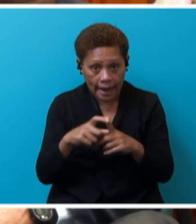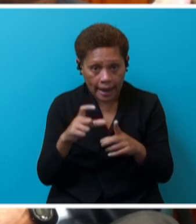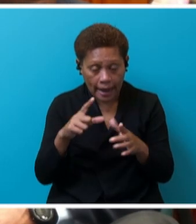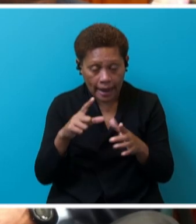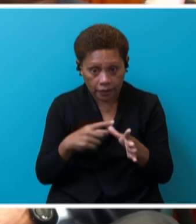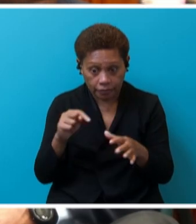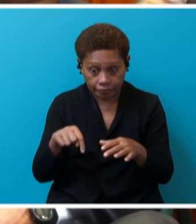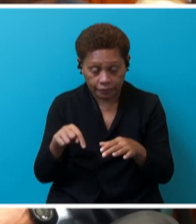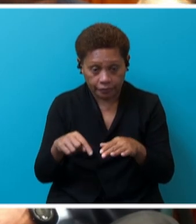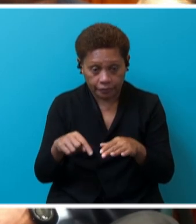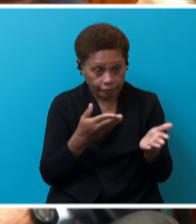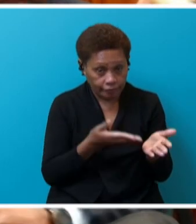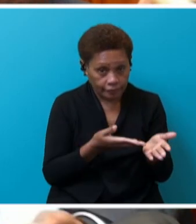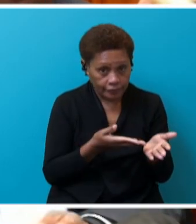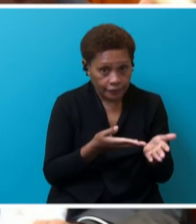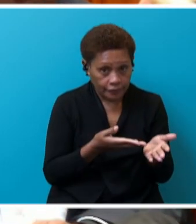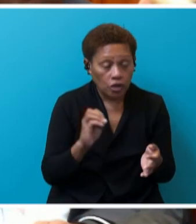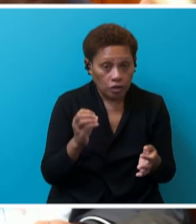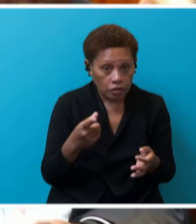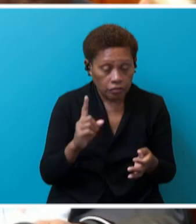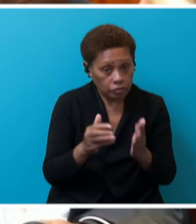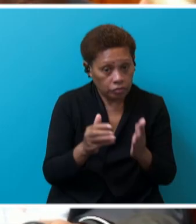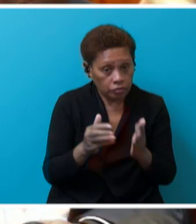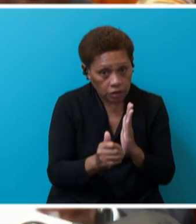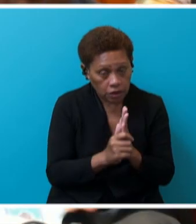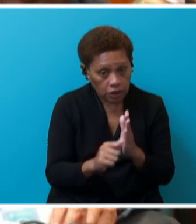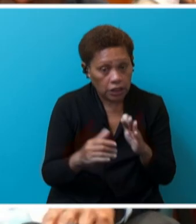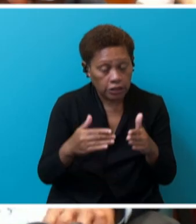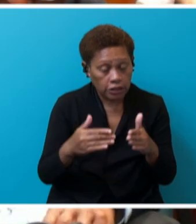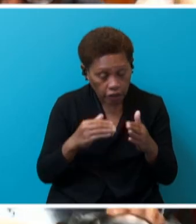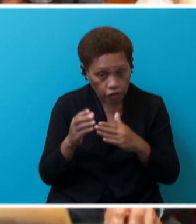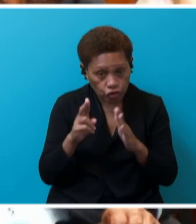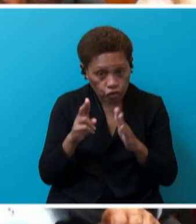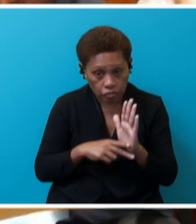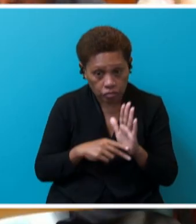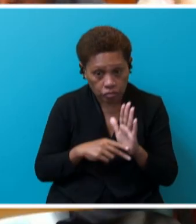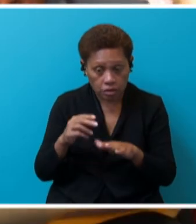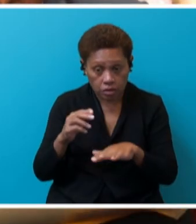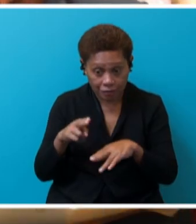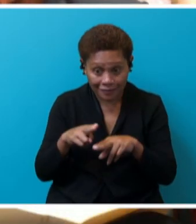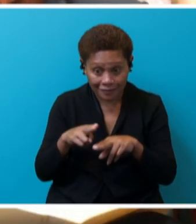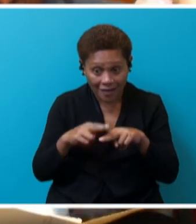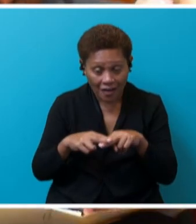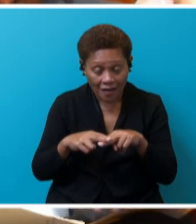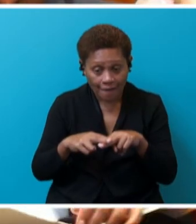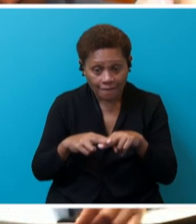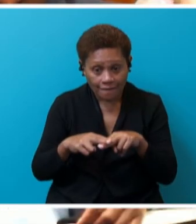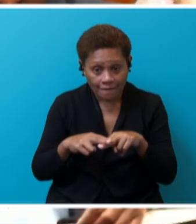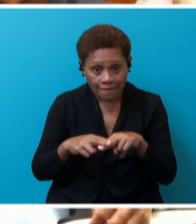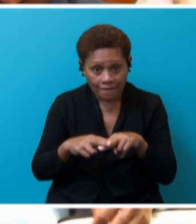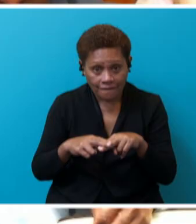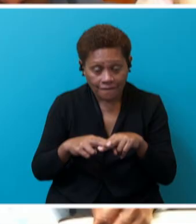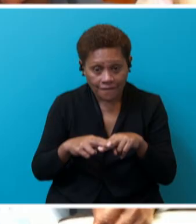together global leaders and experts in water management. The Water Authority of Fiji was recognized with the Climate